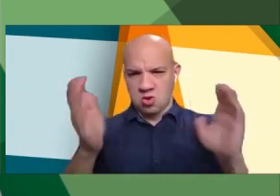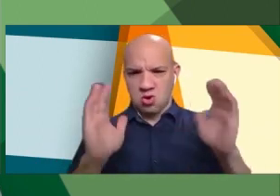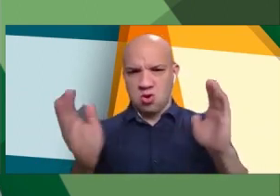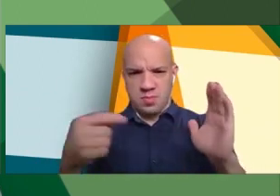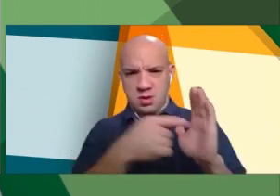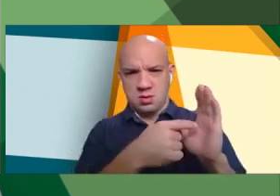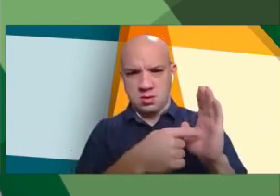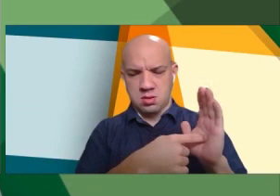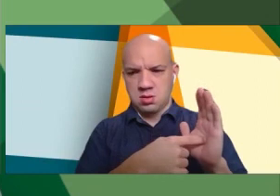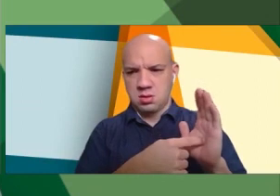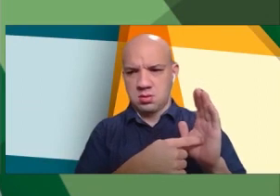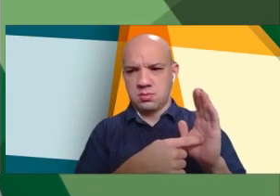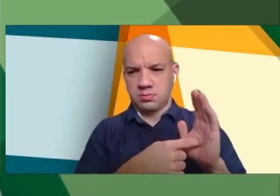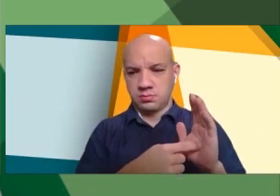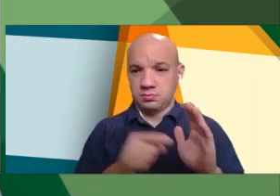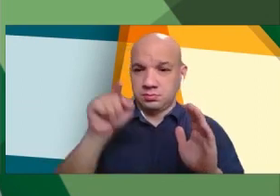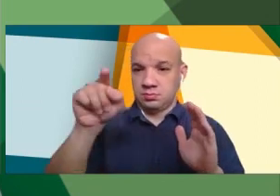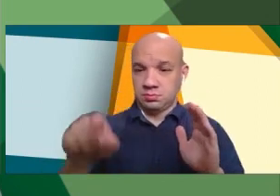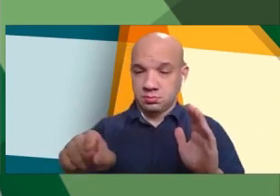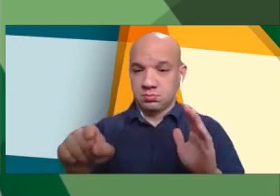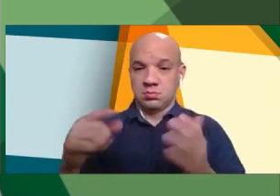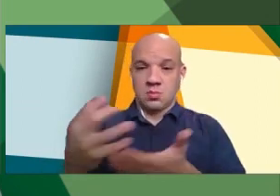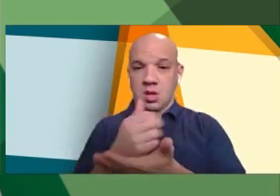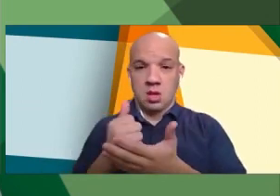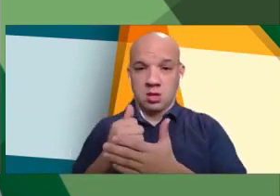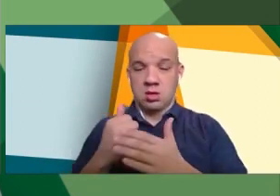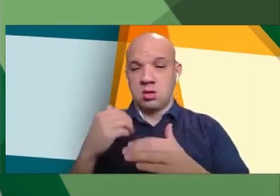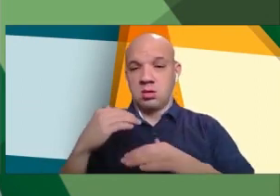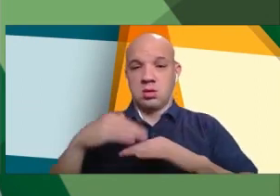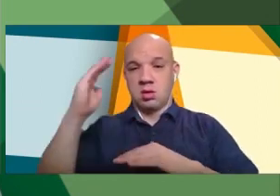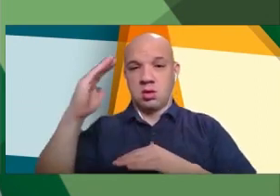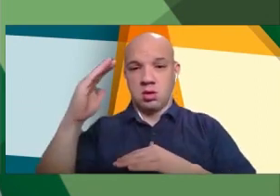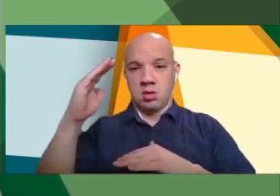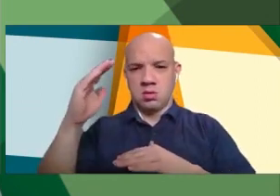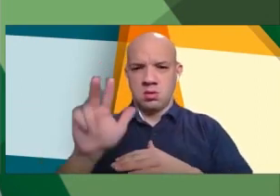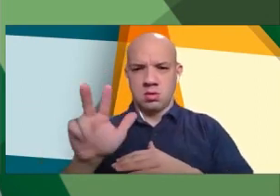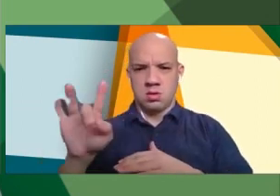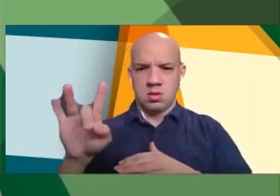have an income above